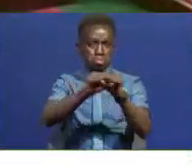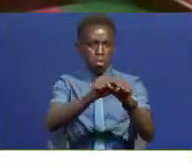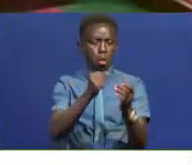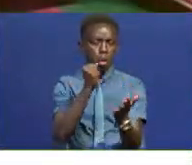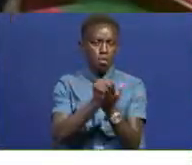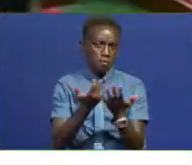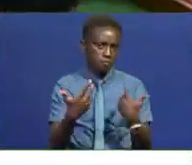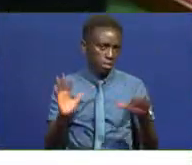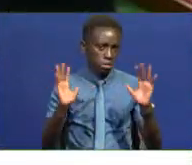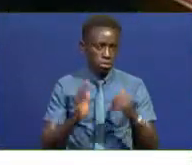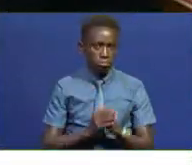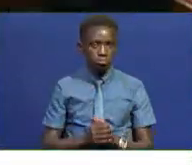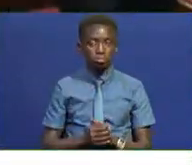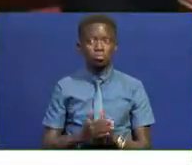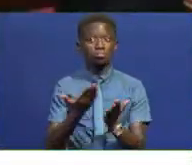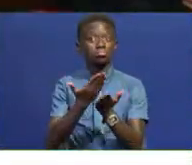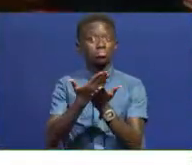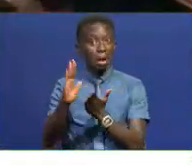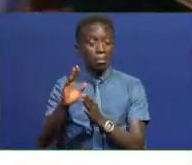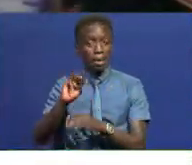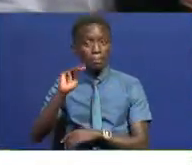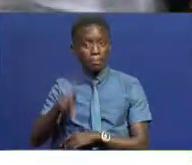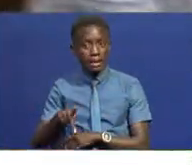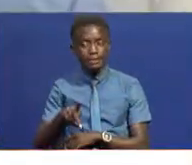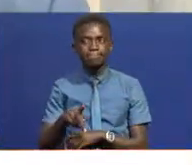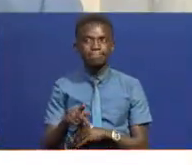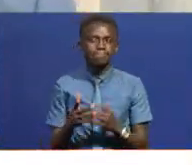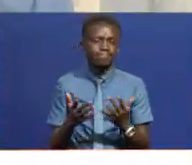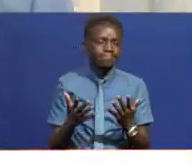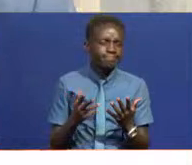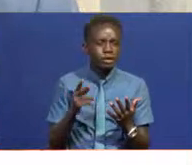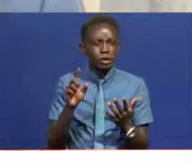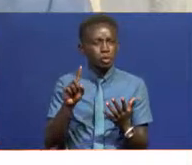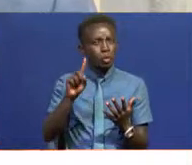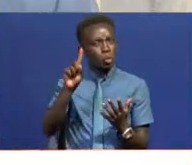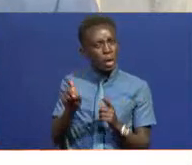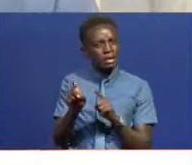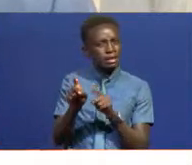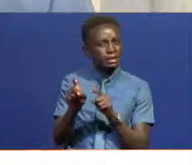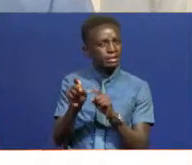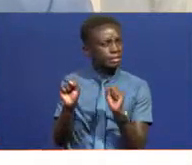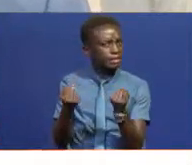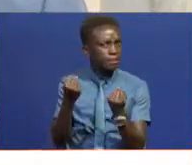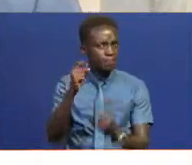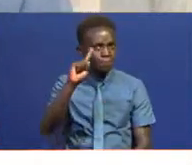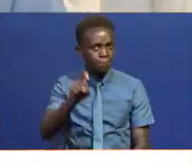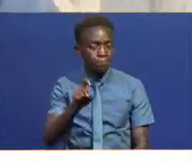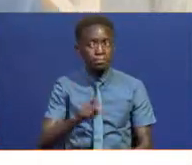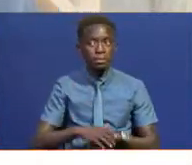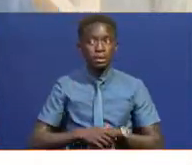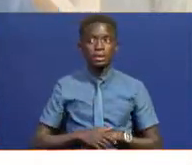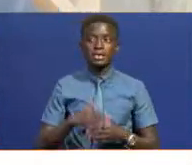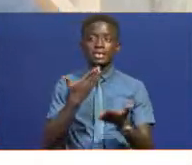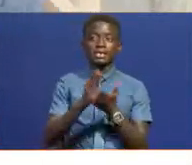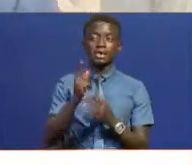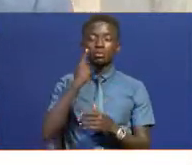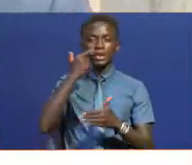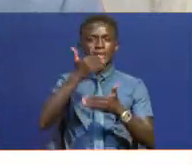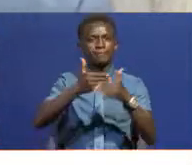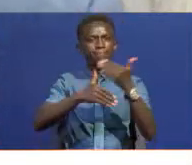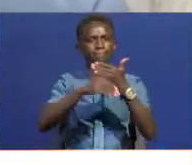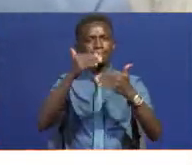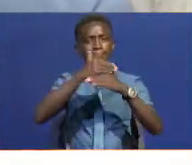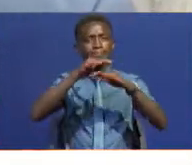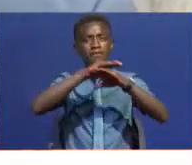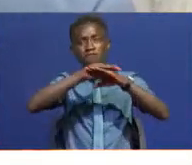of MPs queried the safety and the efficacy. Several construction works in some of the floors are still ongoing, or others